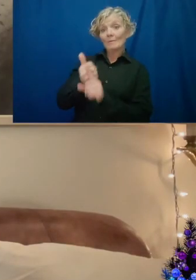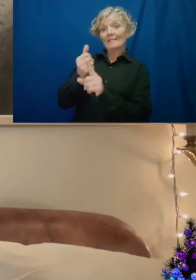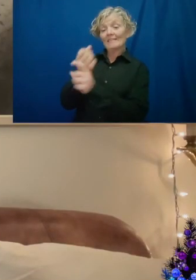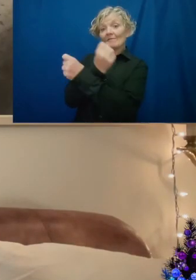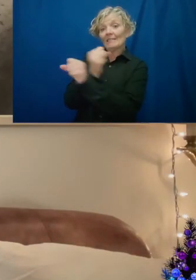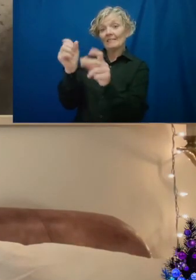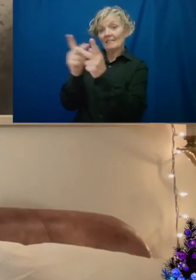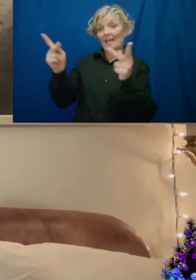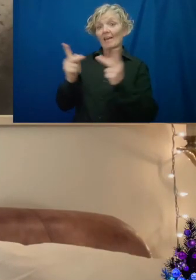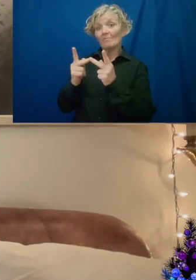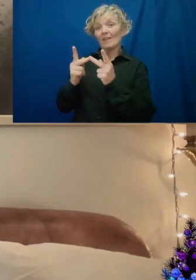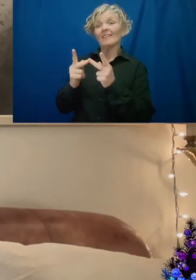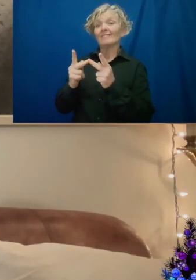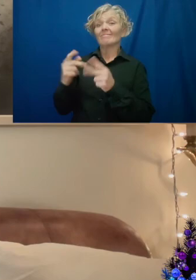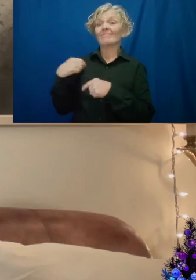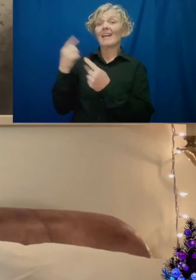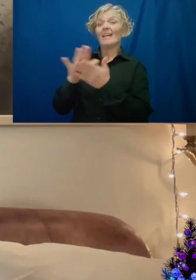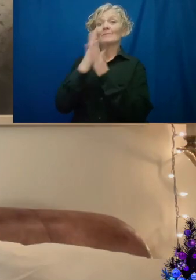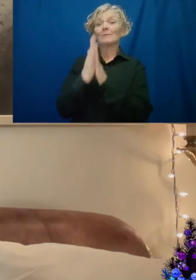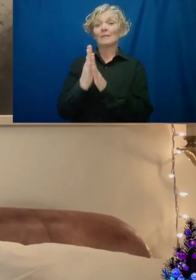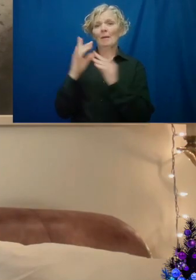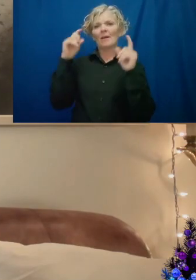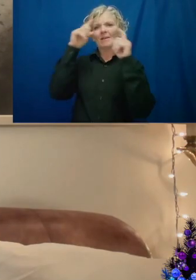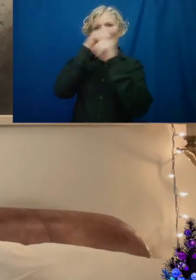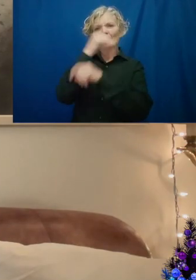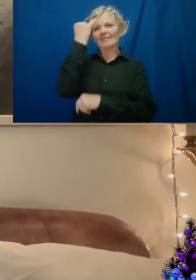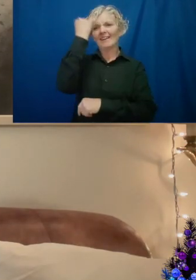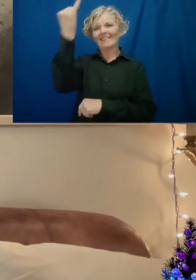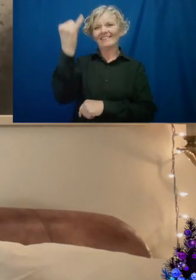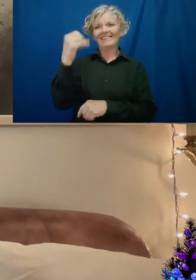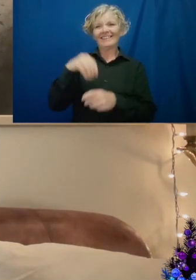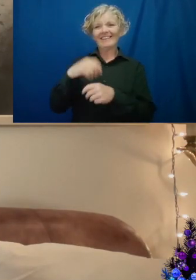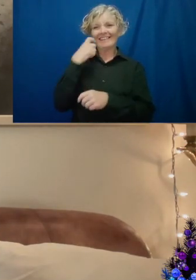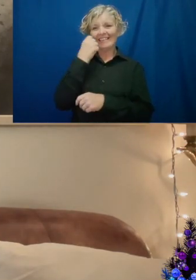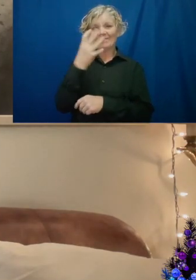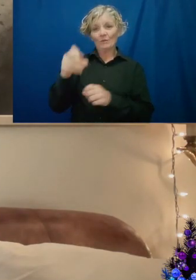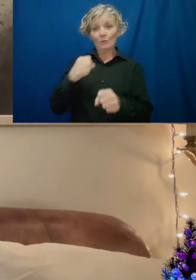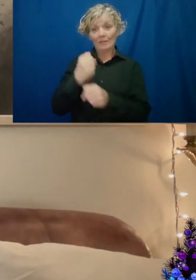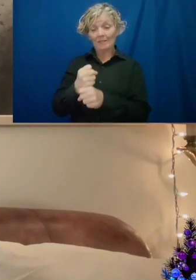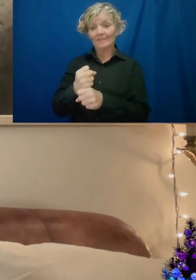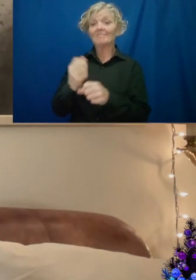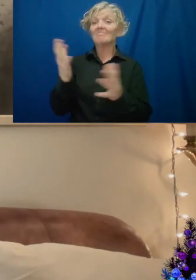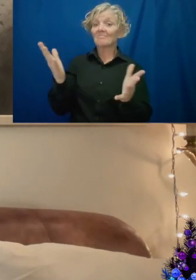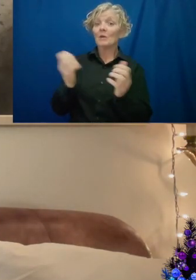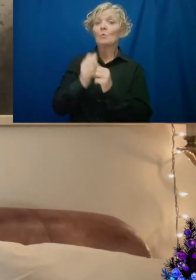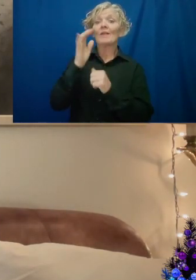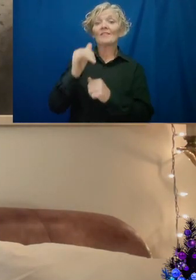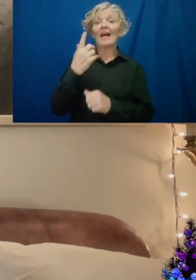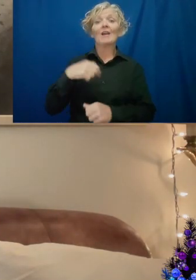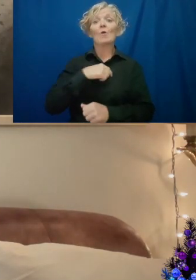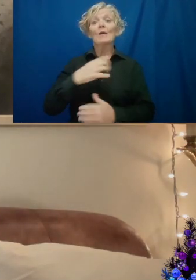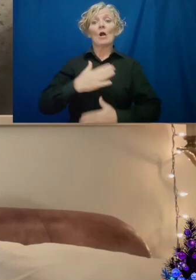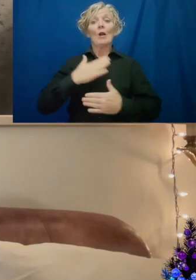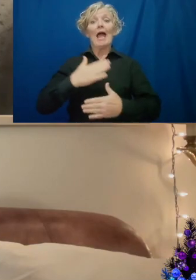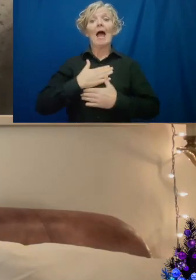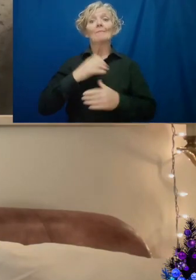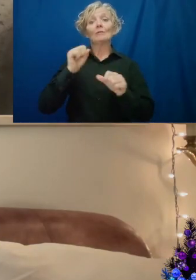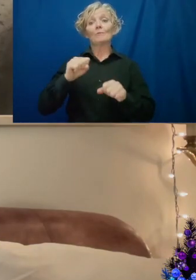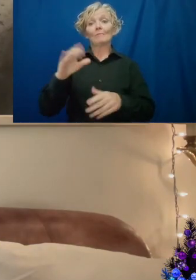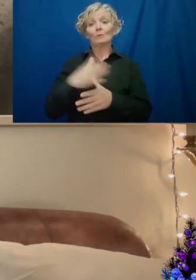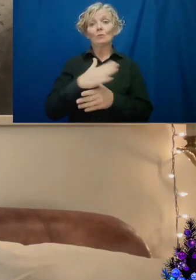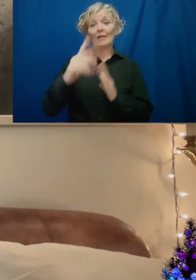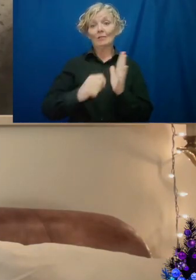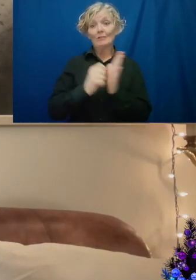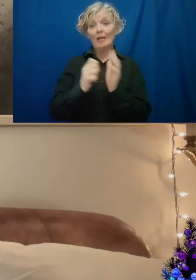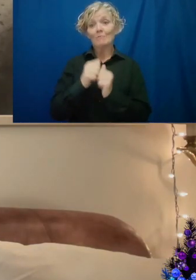Home as a safe haven has certainly become a complex concept over the past couple of years. That said, we are glad